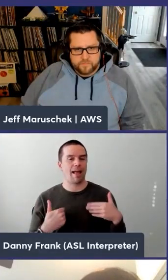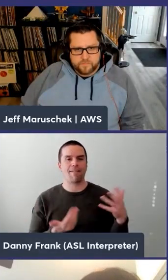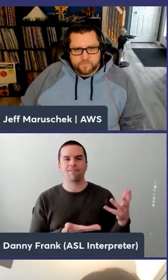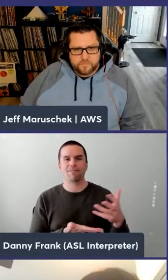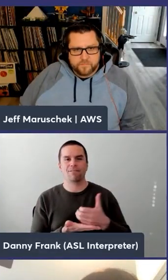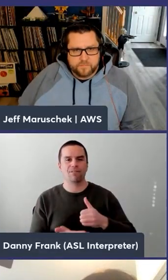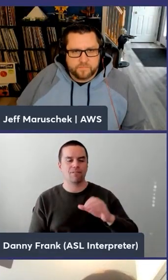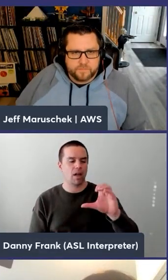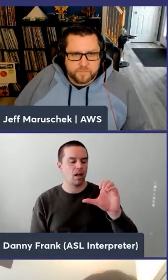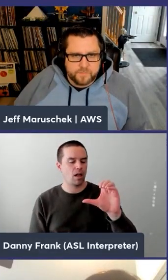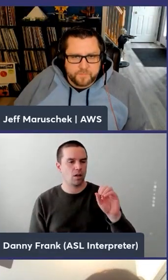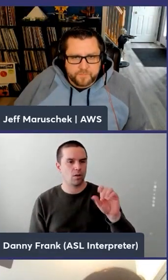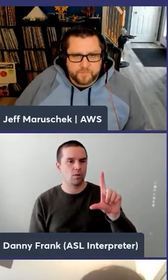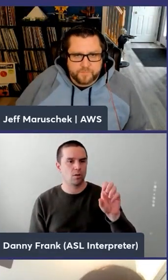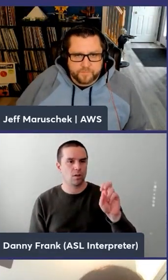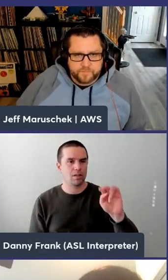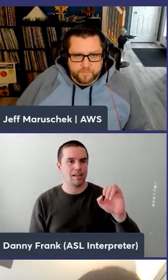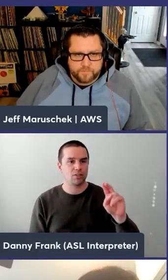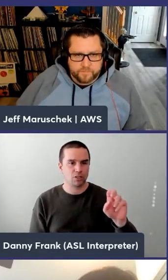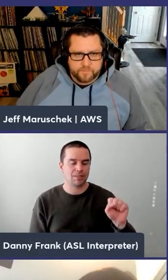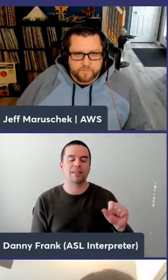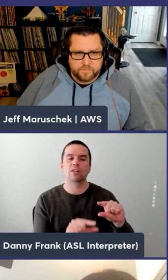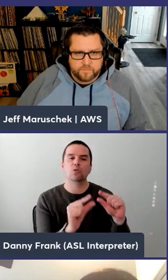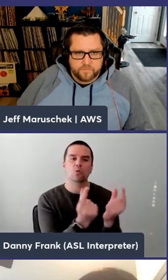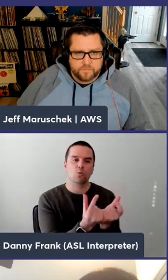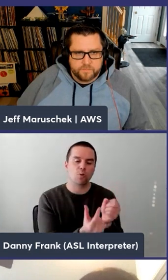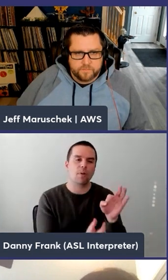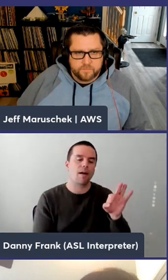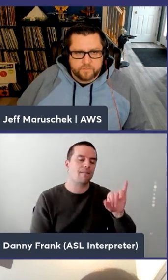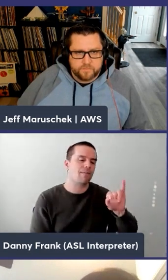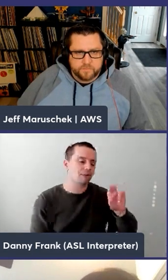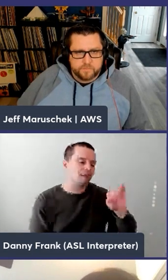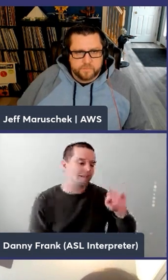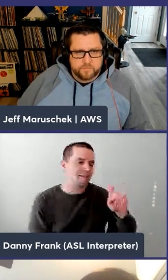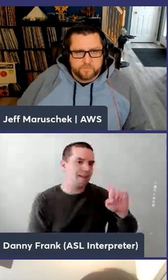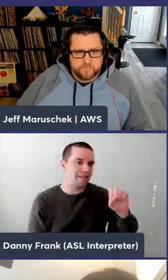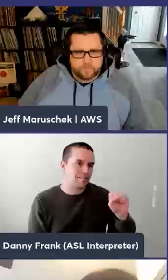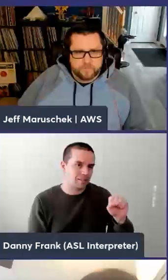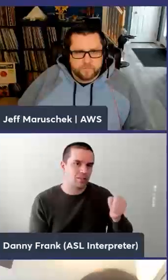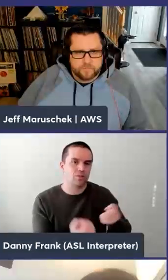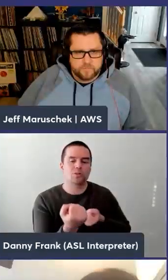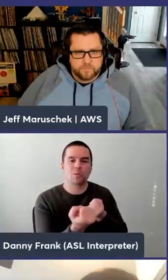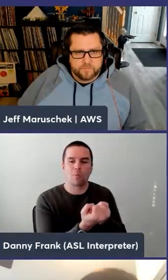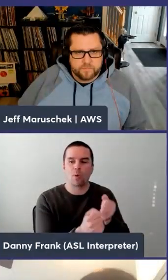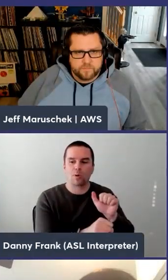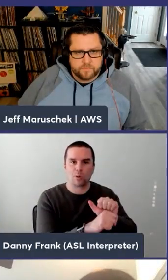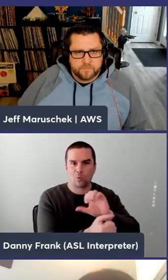of indices working together to support a workload. So we go ahead with